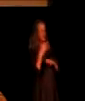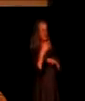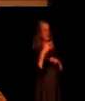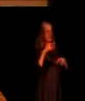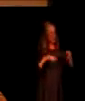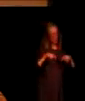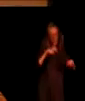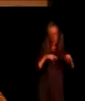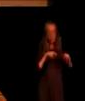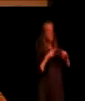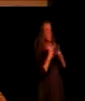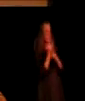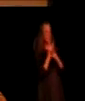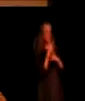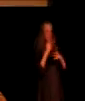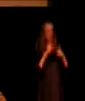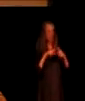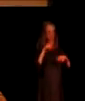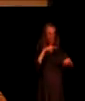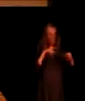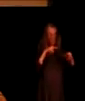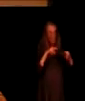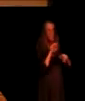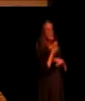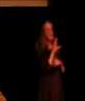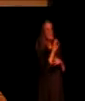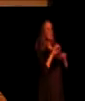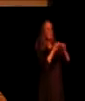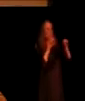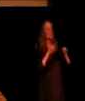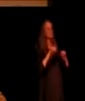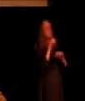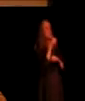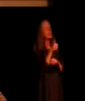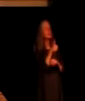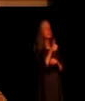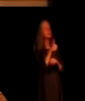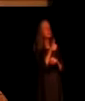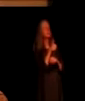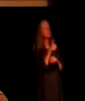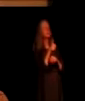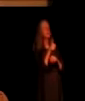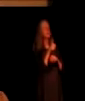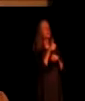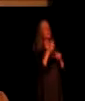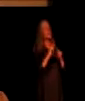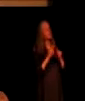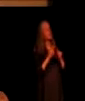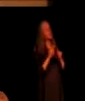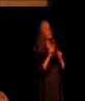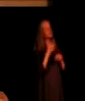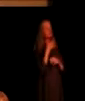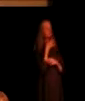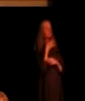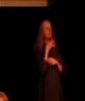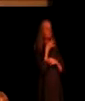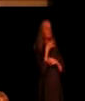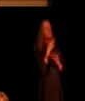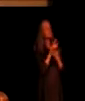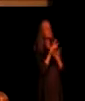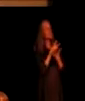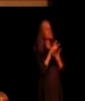or ecosystems in any way. But luckily, a couple of curious graduate